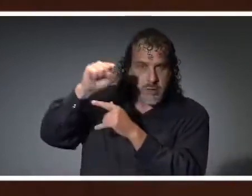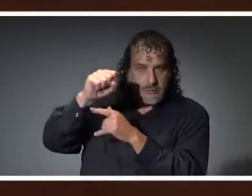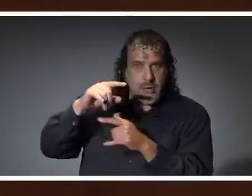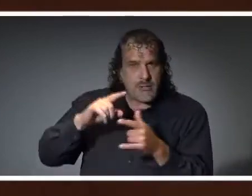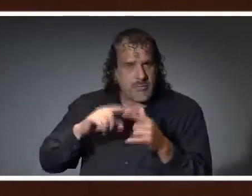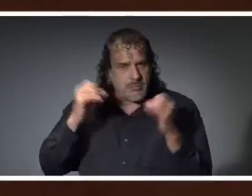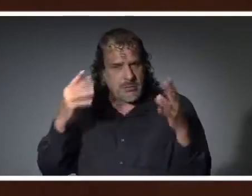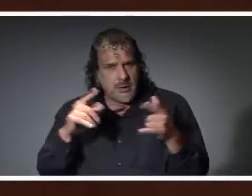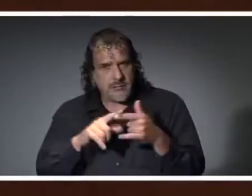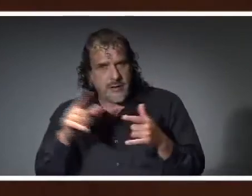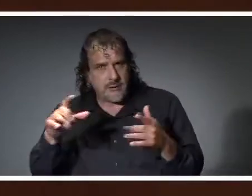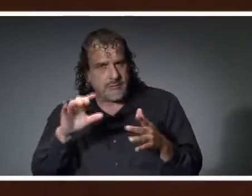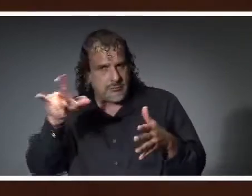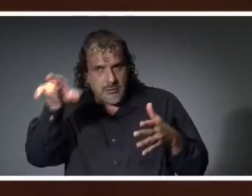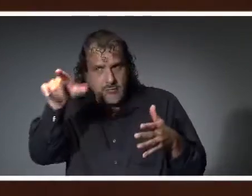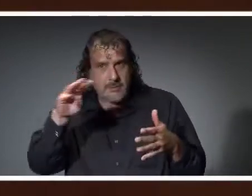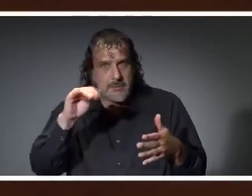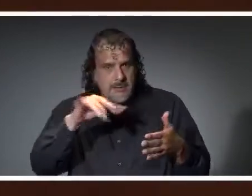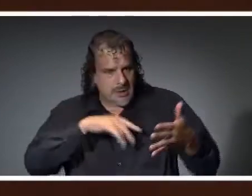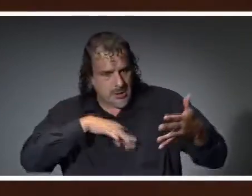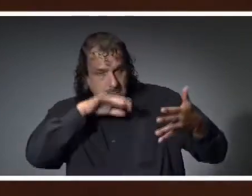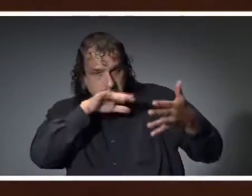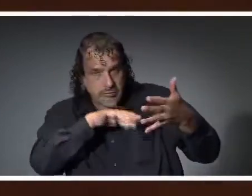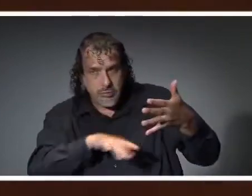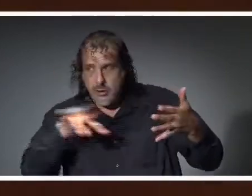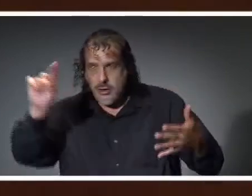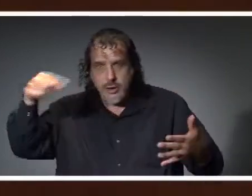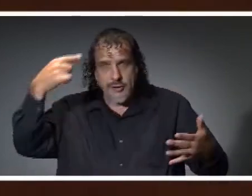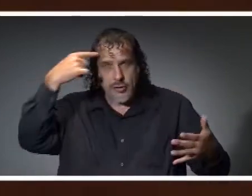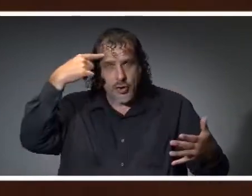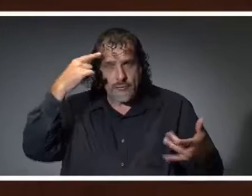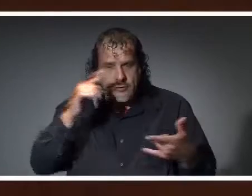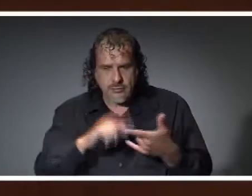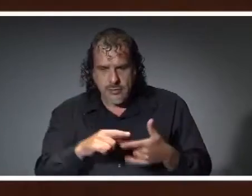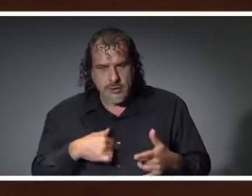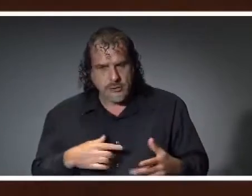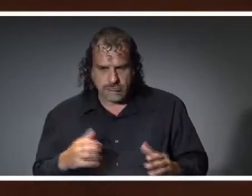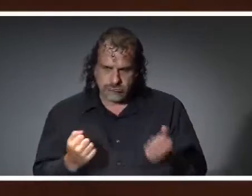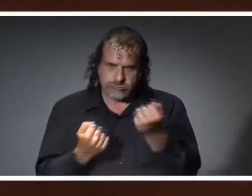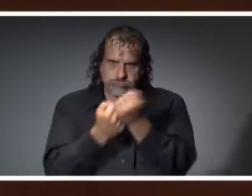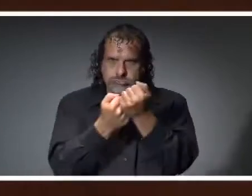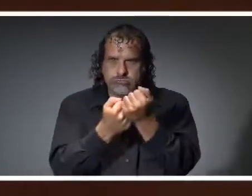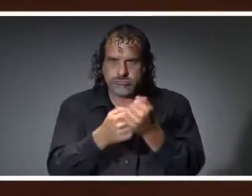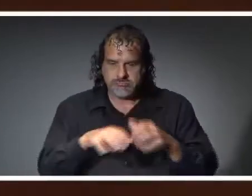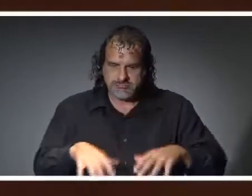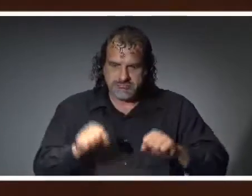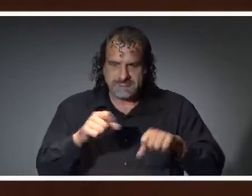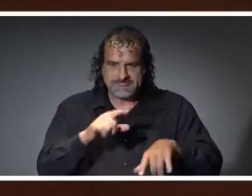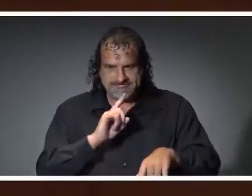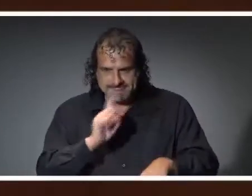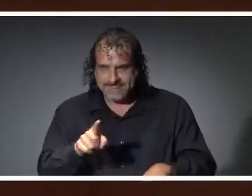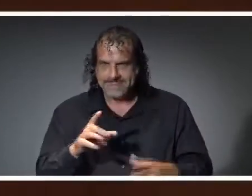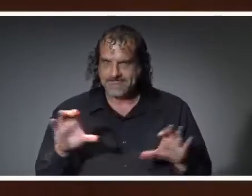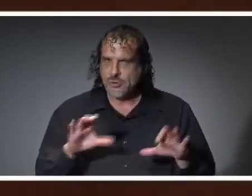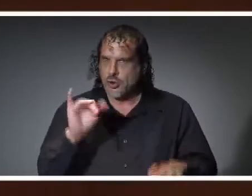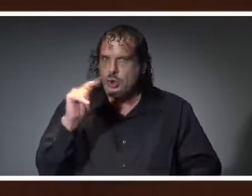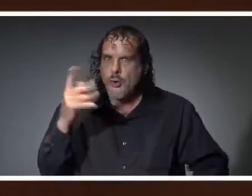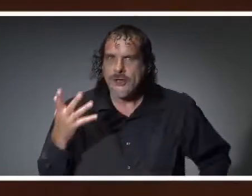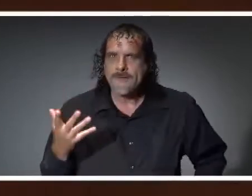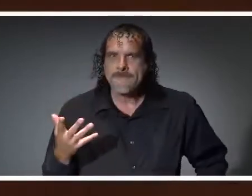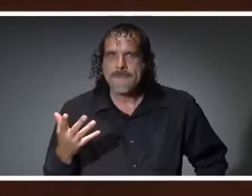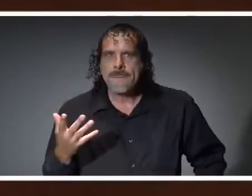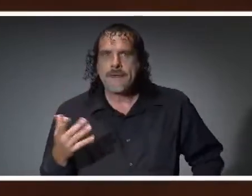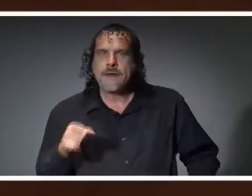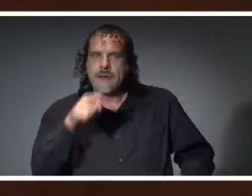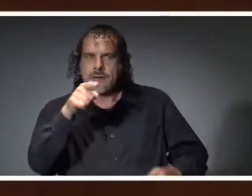study that was done so well and that the governor so graciously stepped out and took the task to get this done. But this